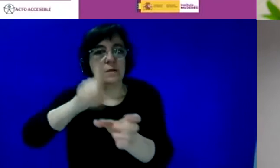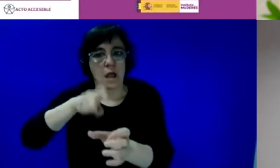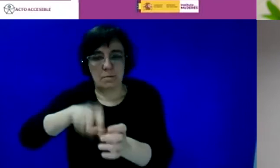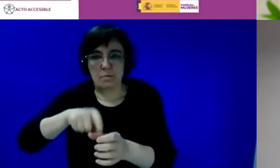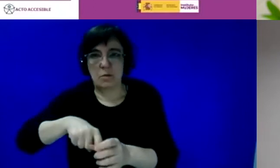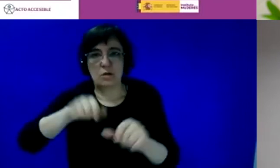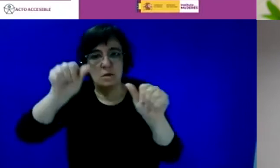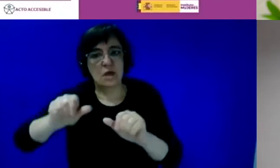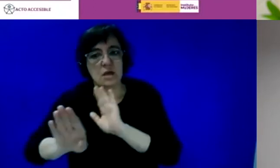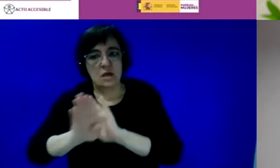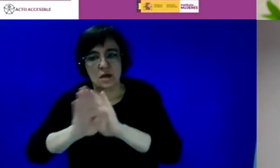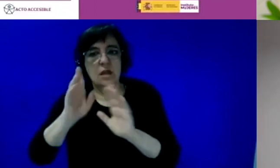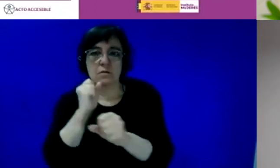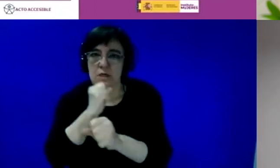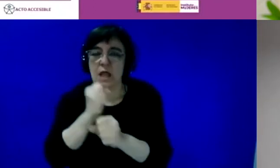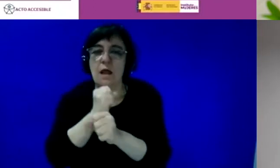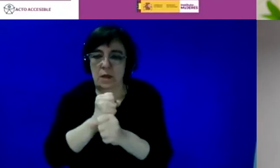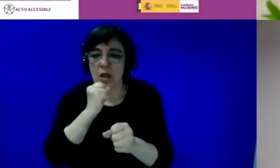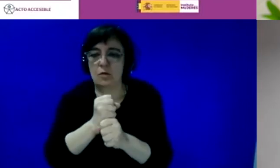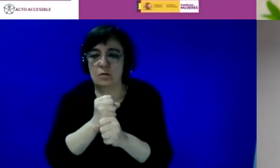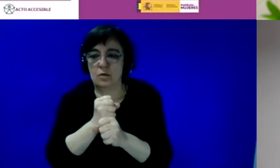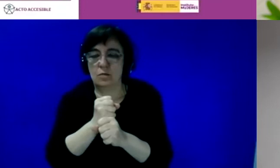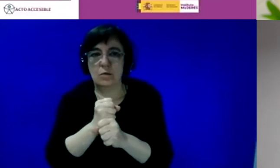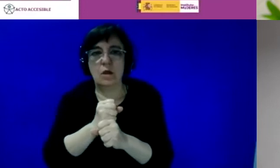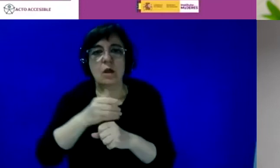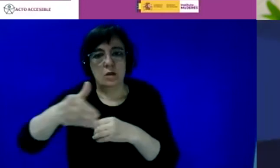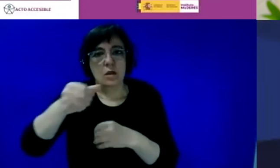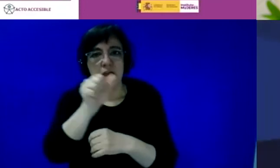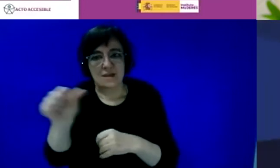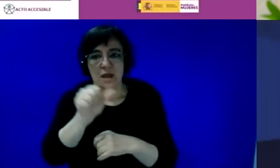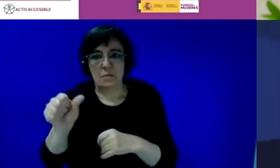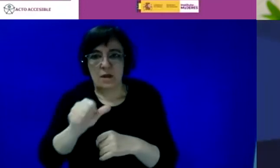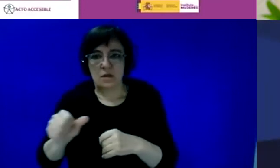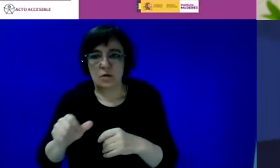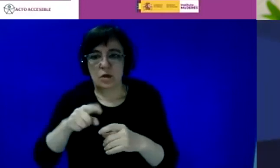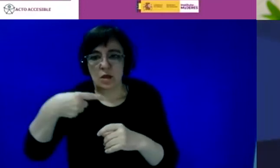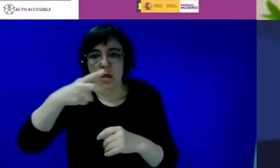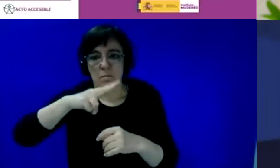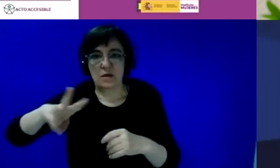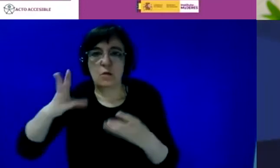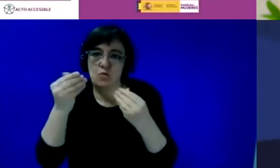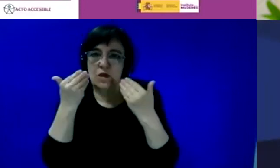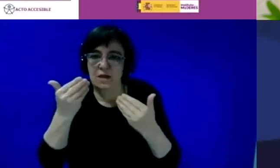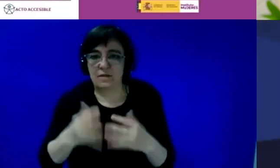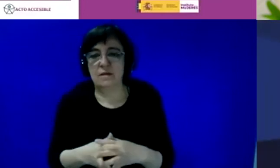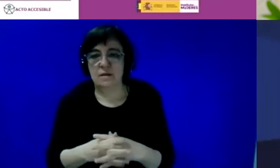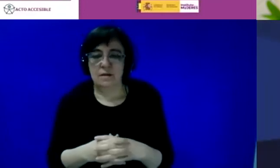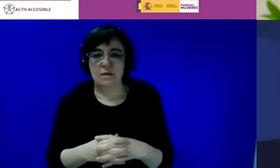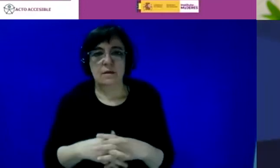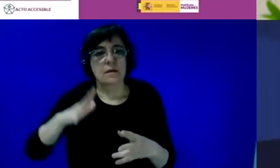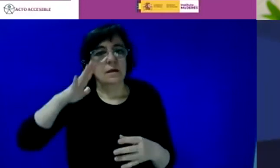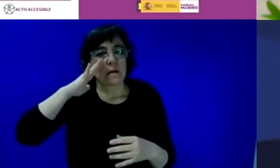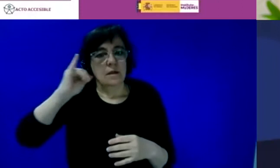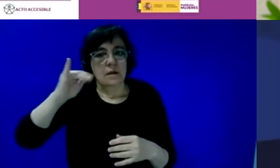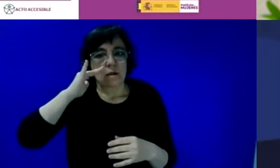you in the coming weeks and months. Thanks very much. Thank you so much, Catherine. Now we go to